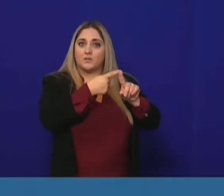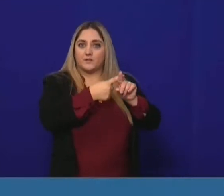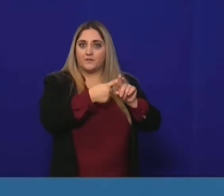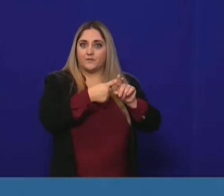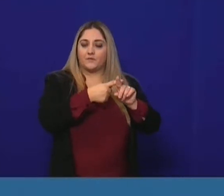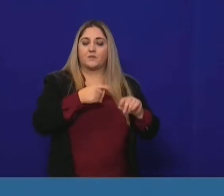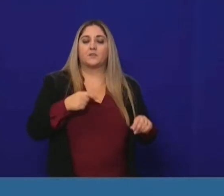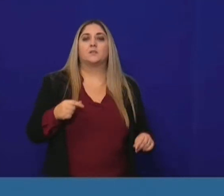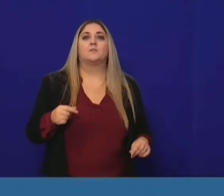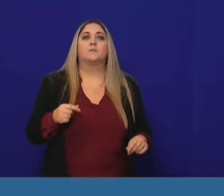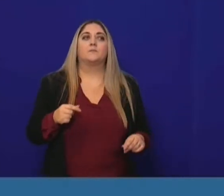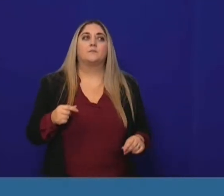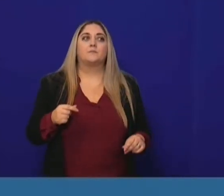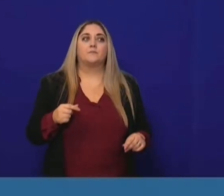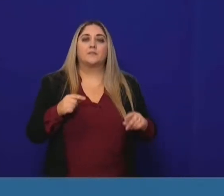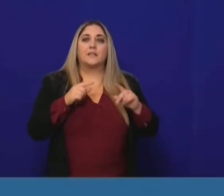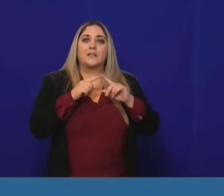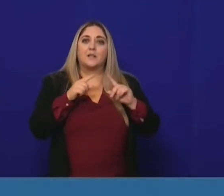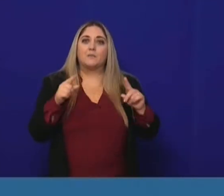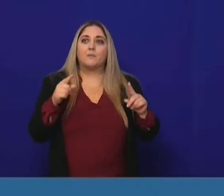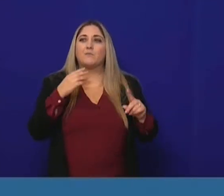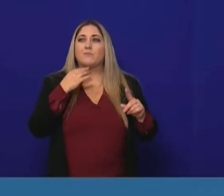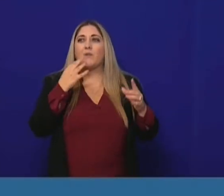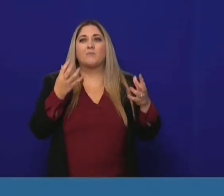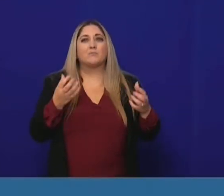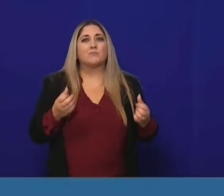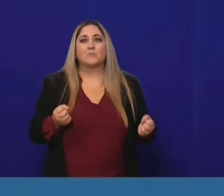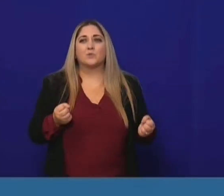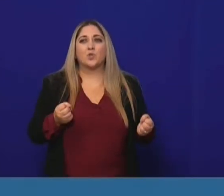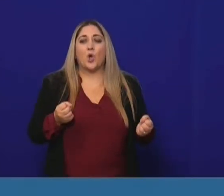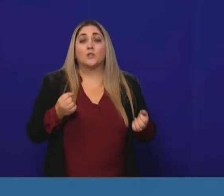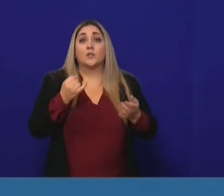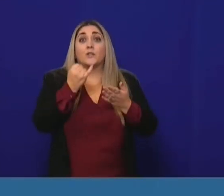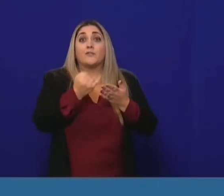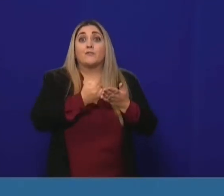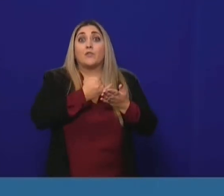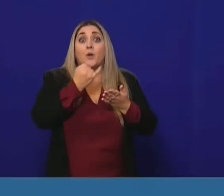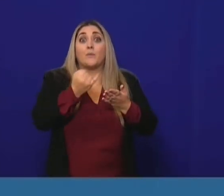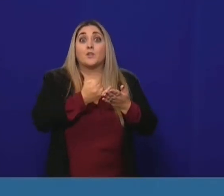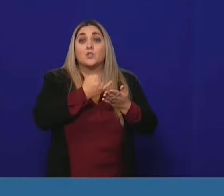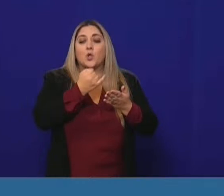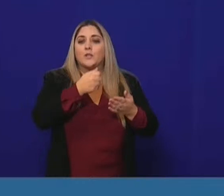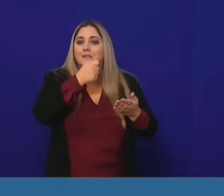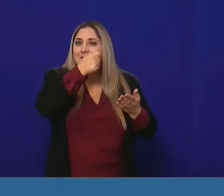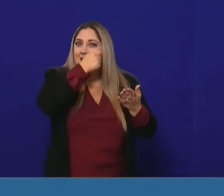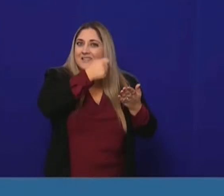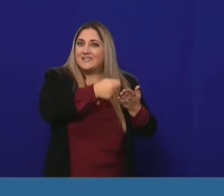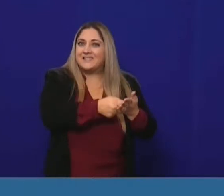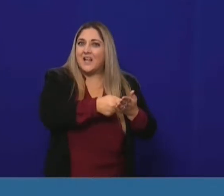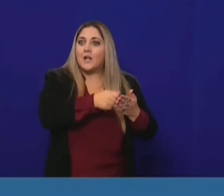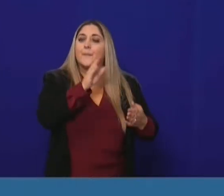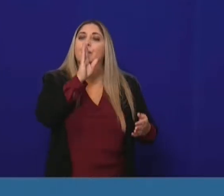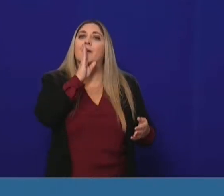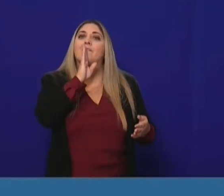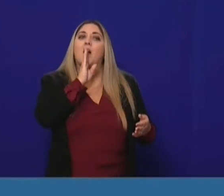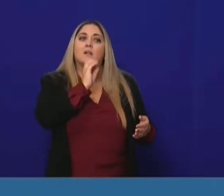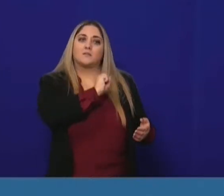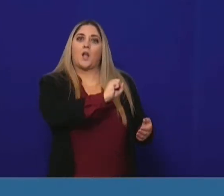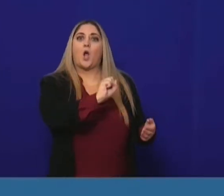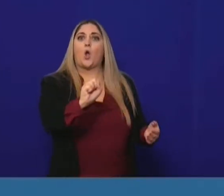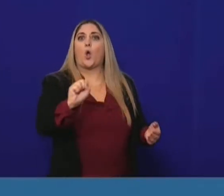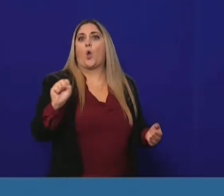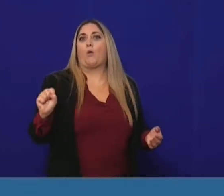il-persuni. M'għandux għalfejn jingħata iktar informazzjoni dwar il-kondizzjonijiet li qed ikollhom il-persuni,